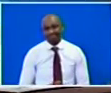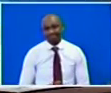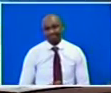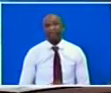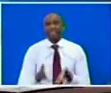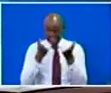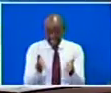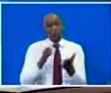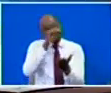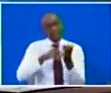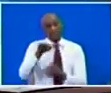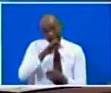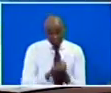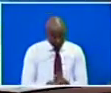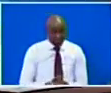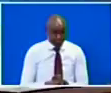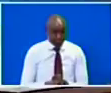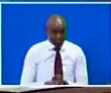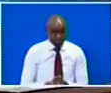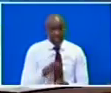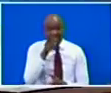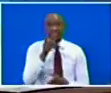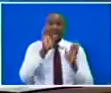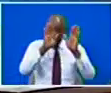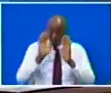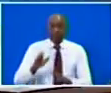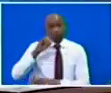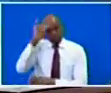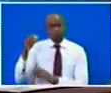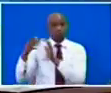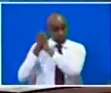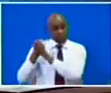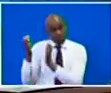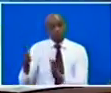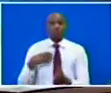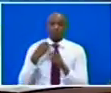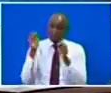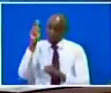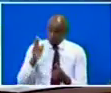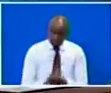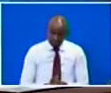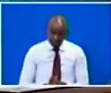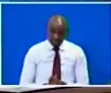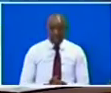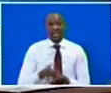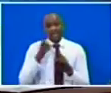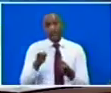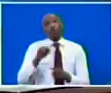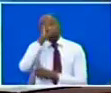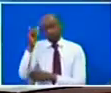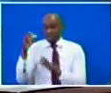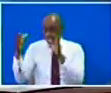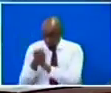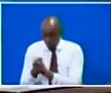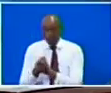Let's say in Central, and indeed the campaign by Jubilee, of course, President Uhuru Kenyatta, and the fight between Jubilee Party